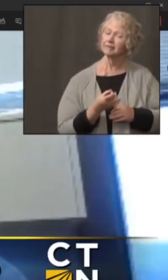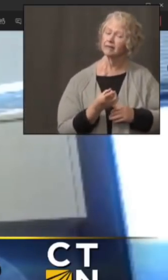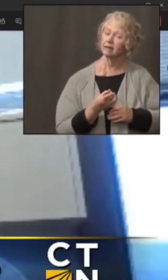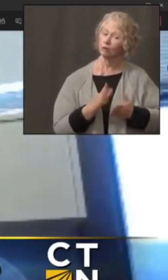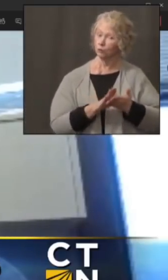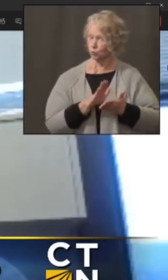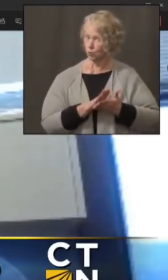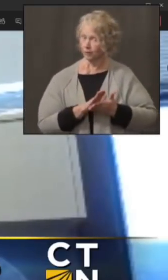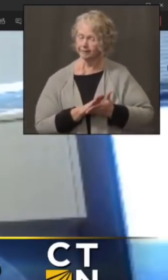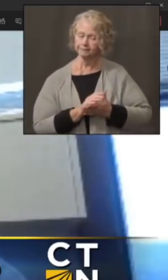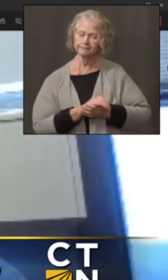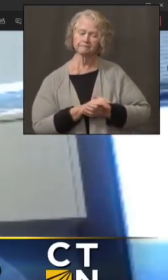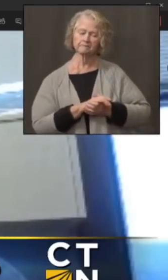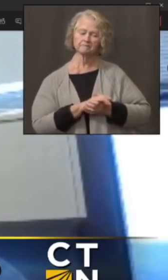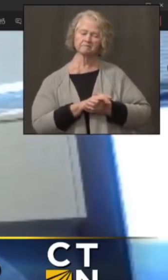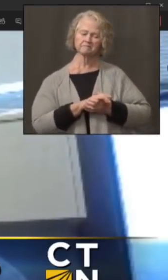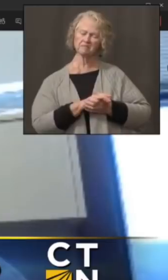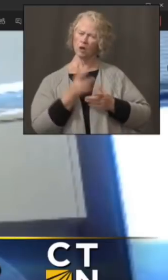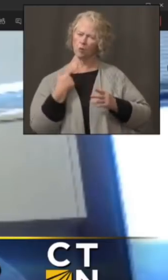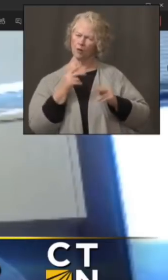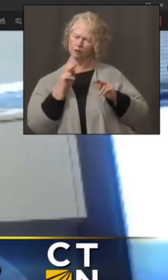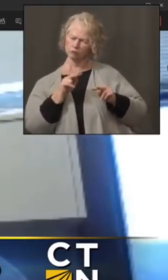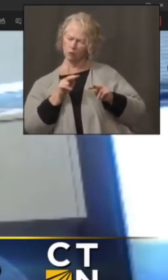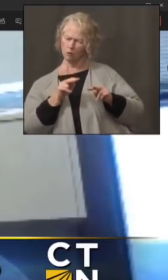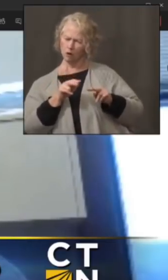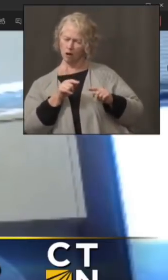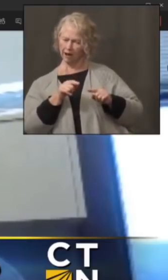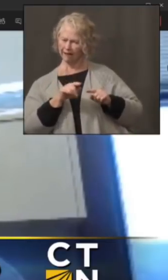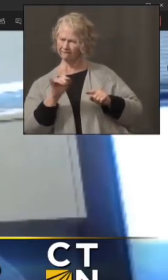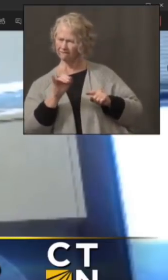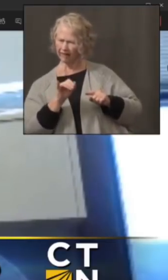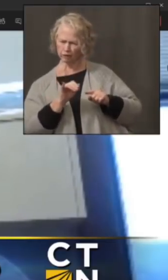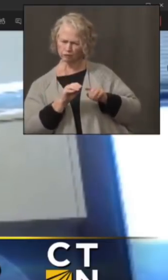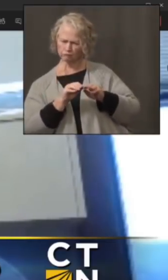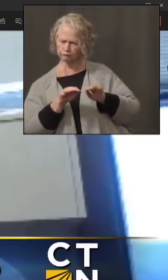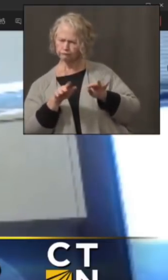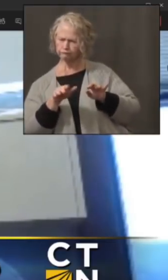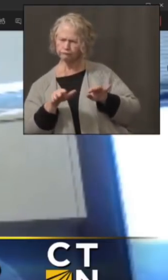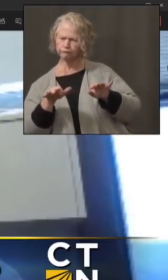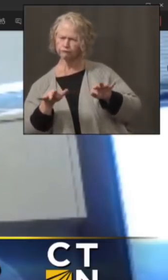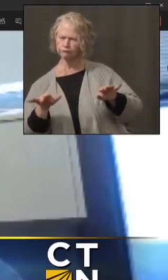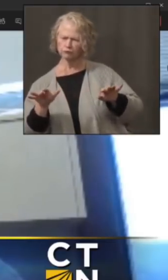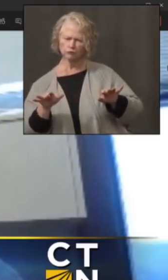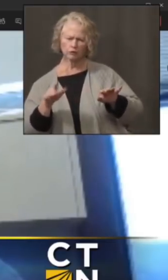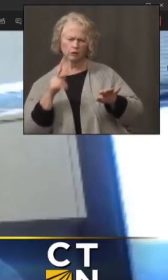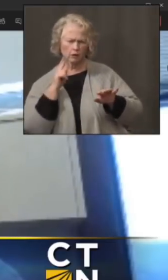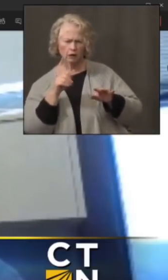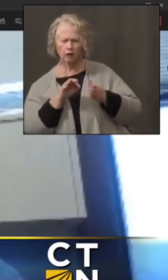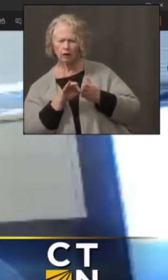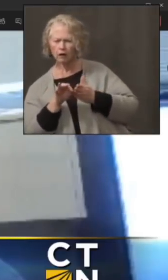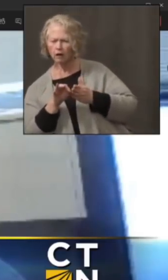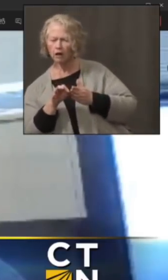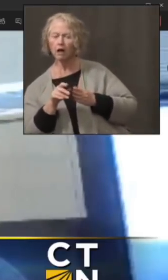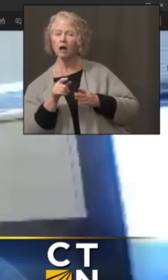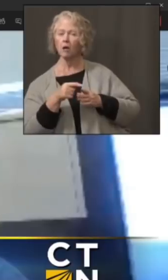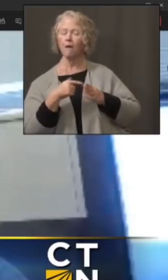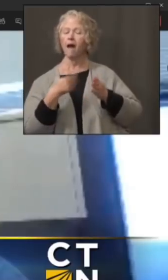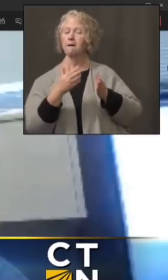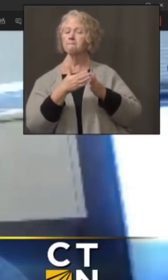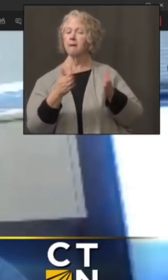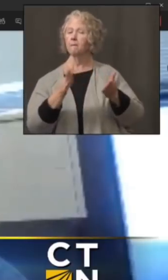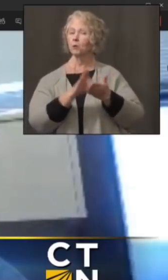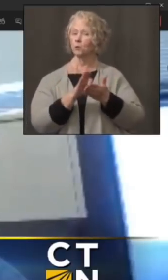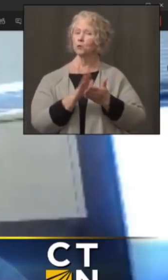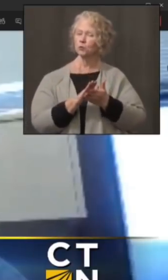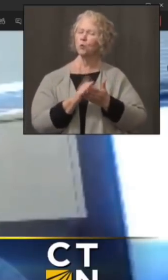schools. As we started to trace the infections as they spread across Windham, we have a public school system that opened on a hybrid basis